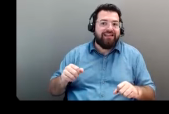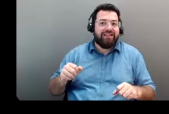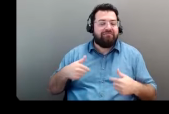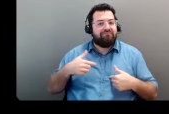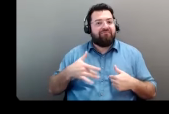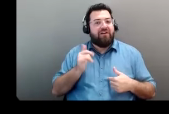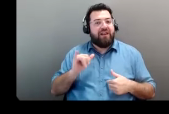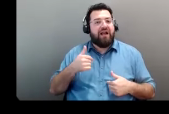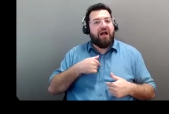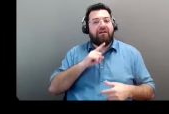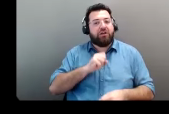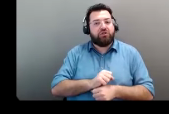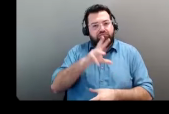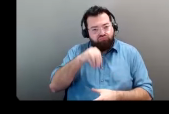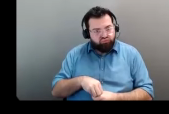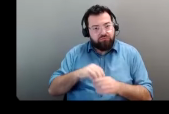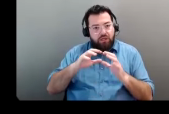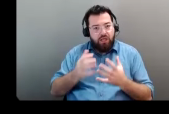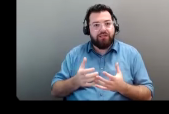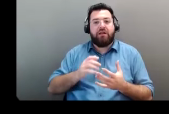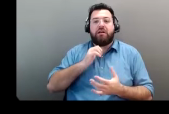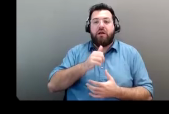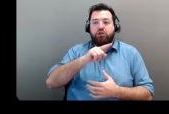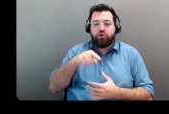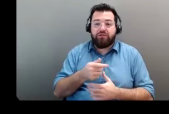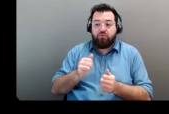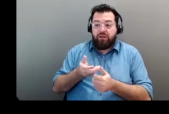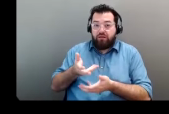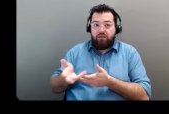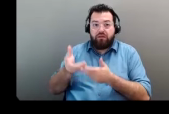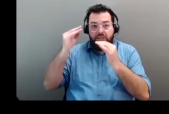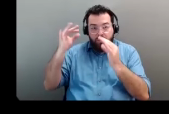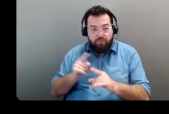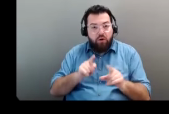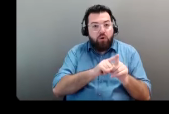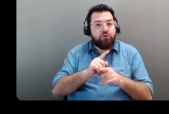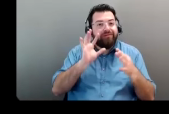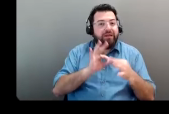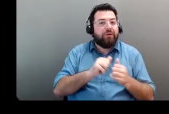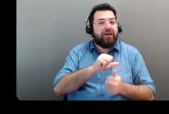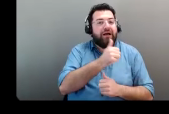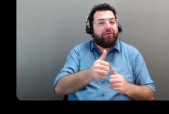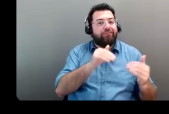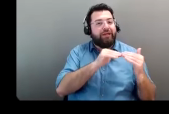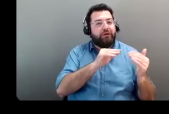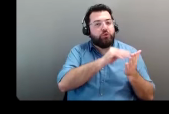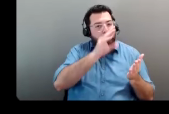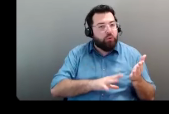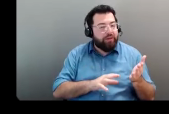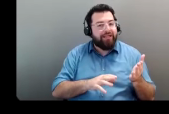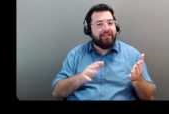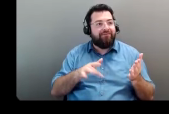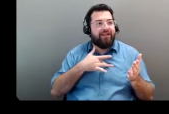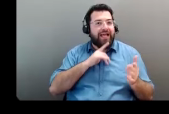was actually a part of the class, not just with her, but also with other students, and um, feeling